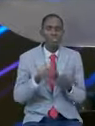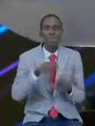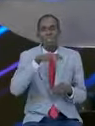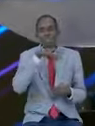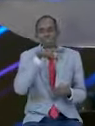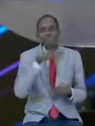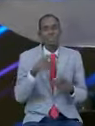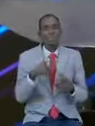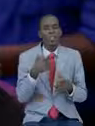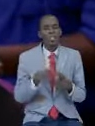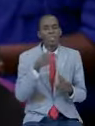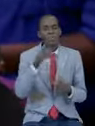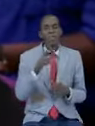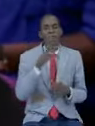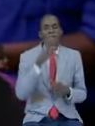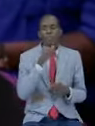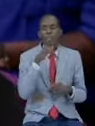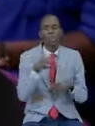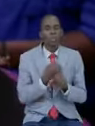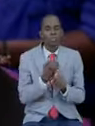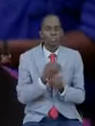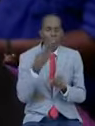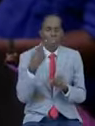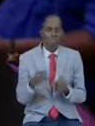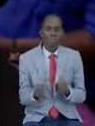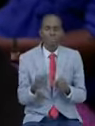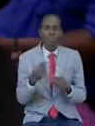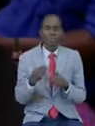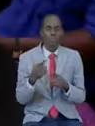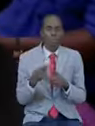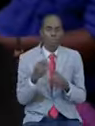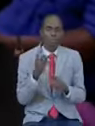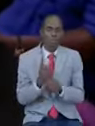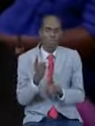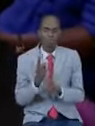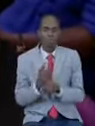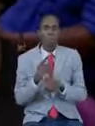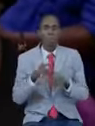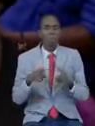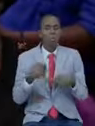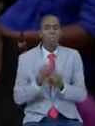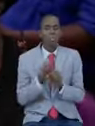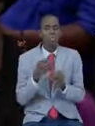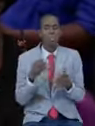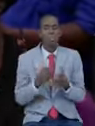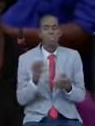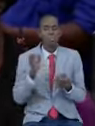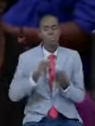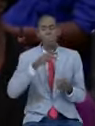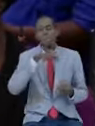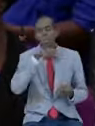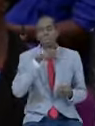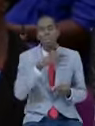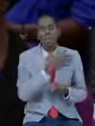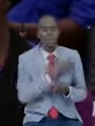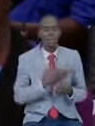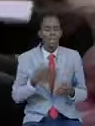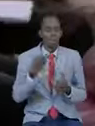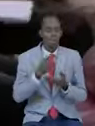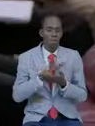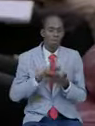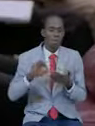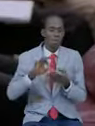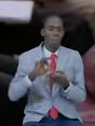You are corrupting the scriptures. It is the Holy Scriptures, and the Holy Scriptures will make us